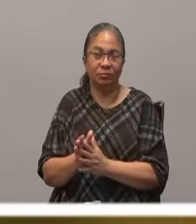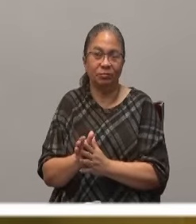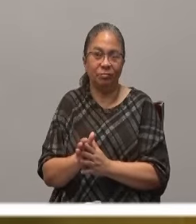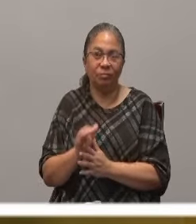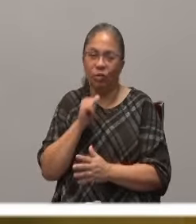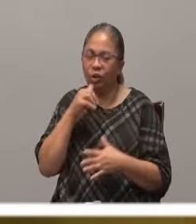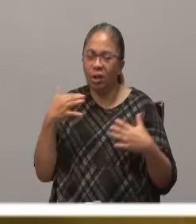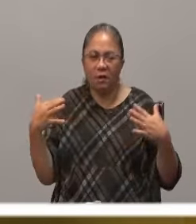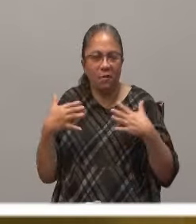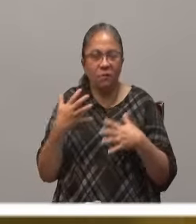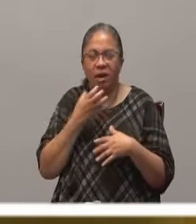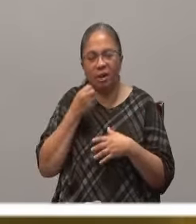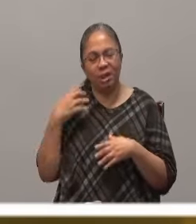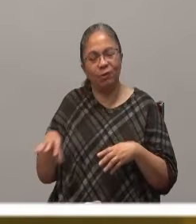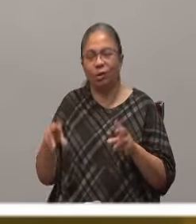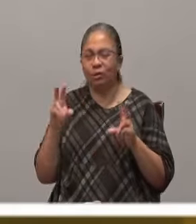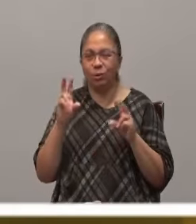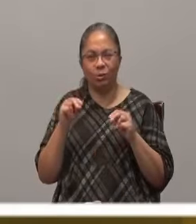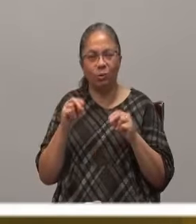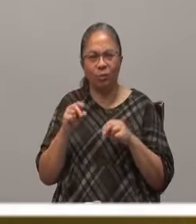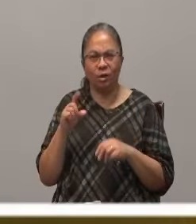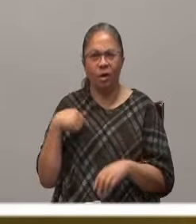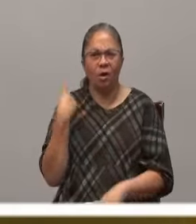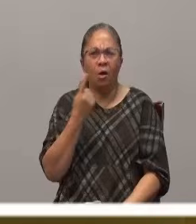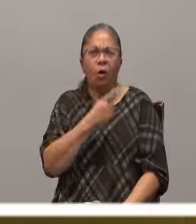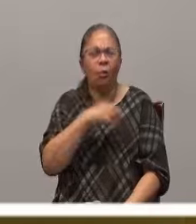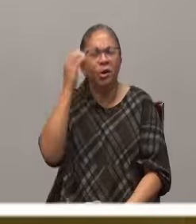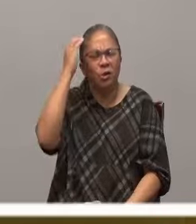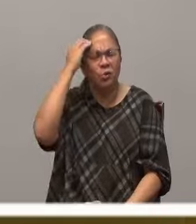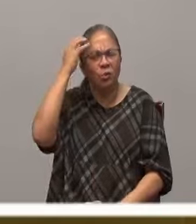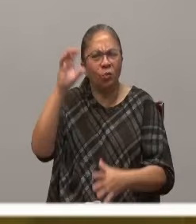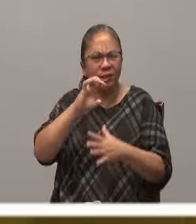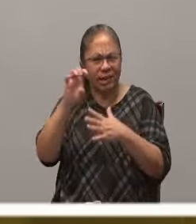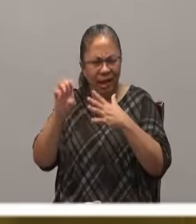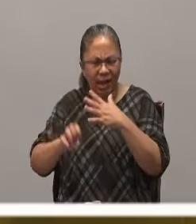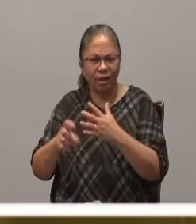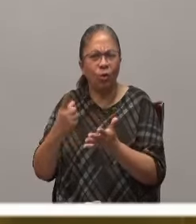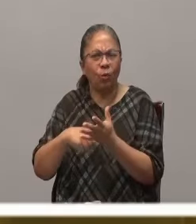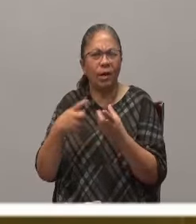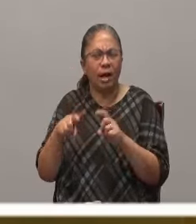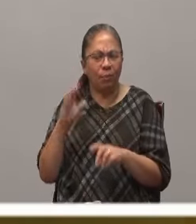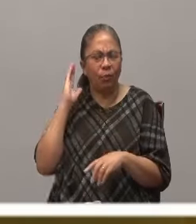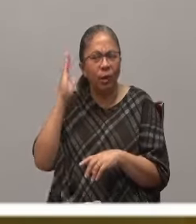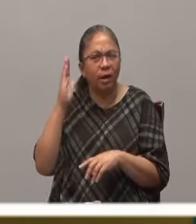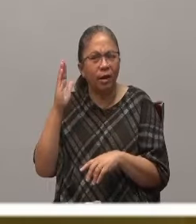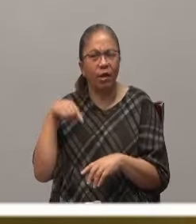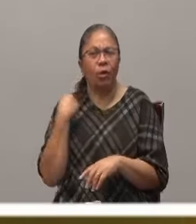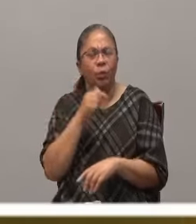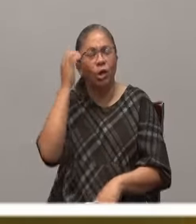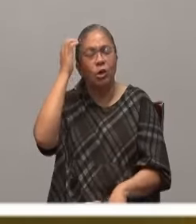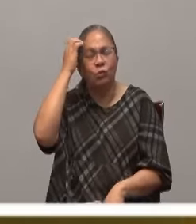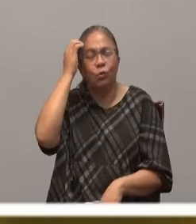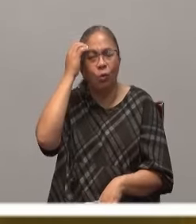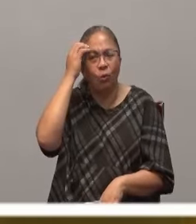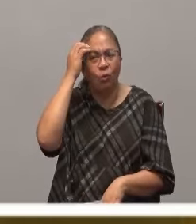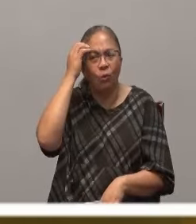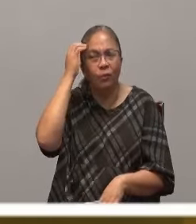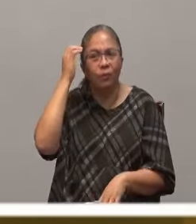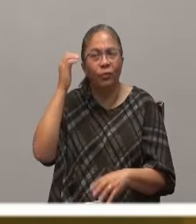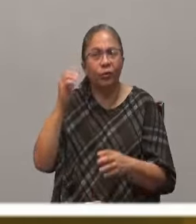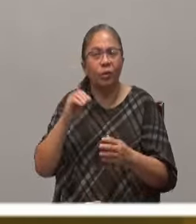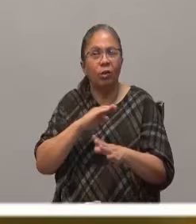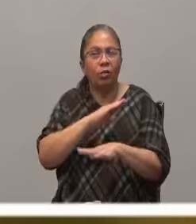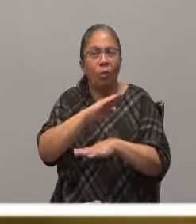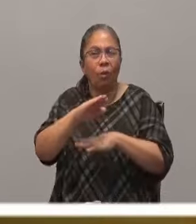be afraid. We know how the ending will be, because we know in the end,